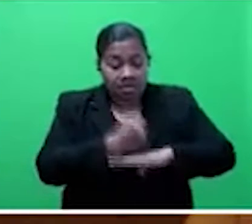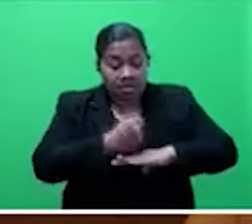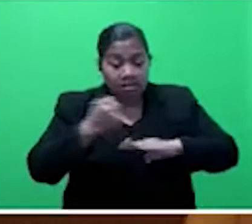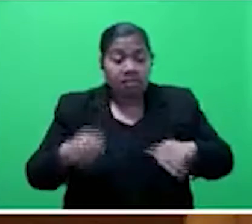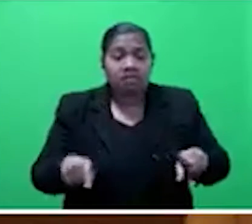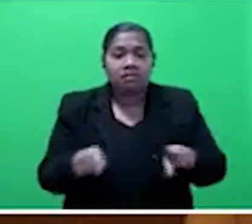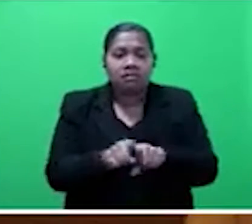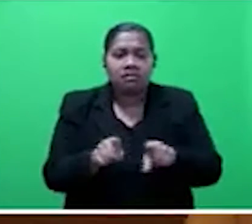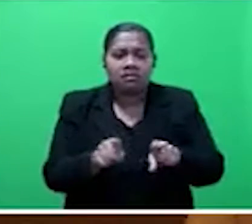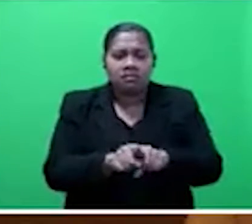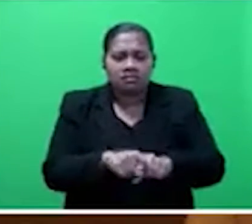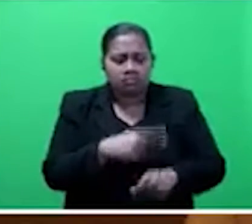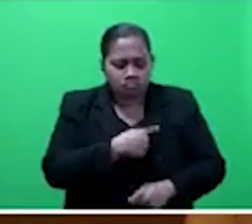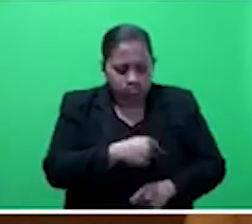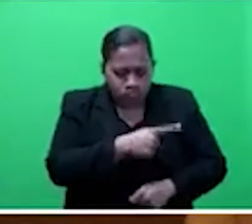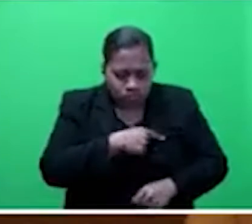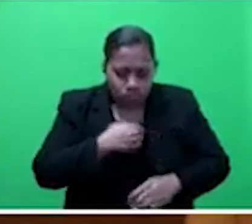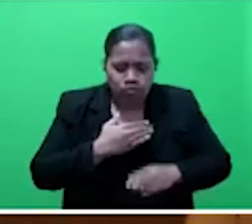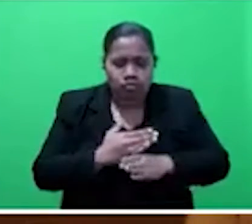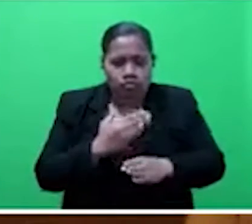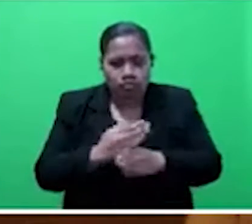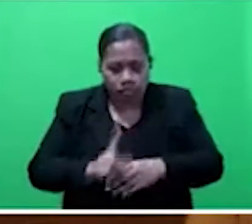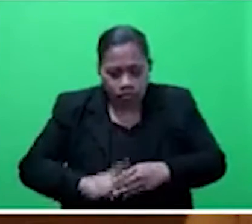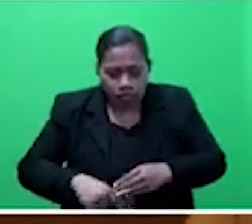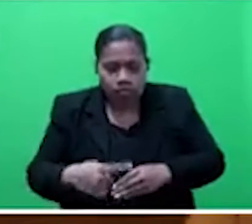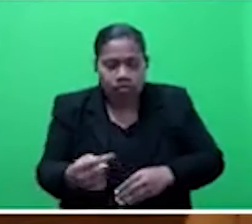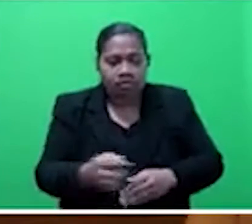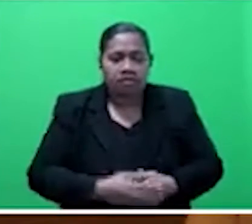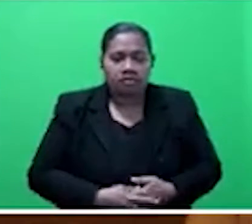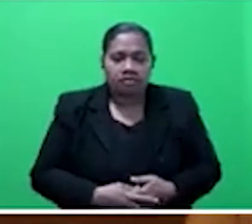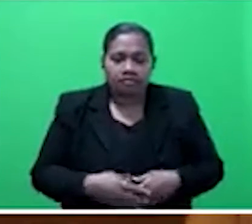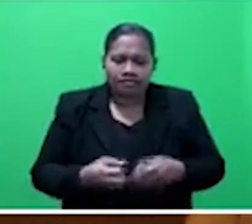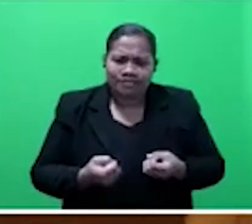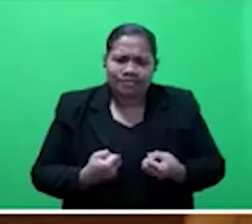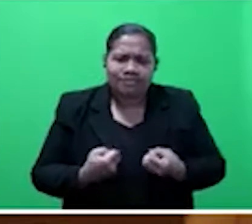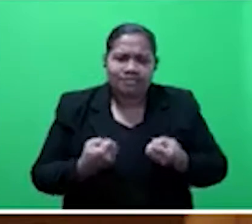to continue to deliver specialist